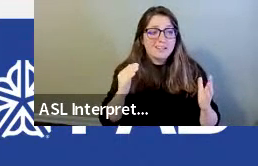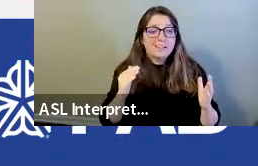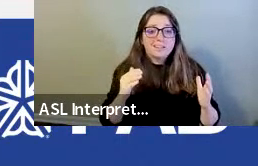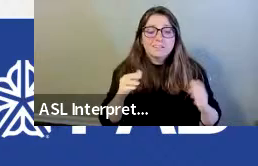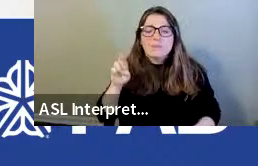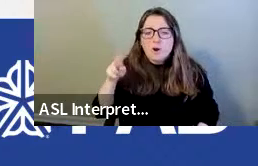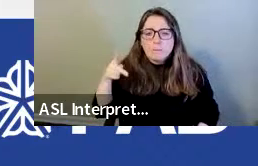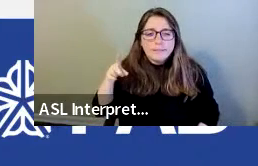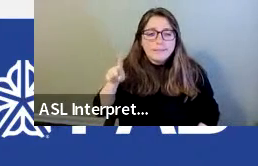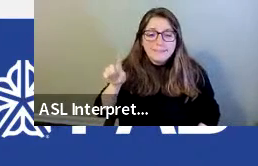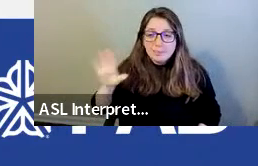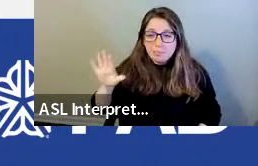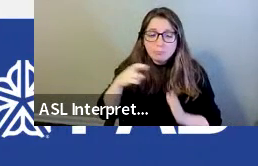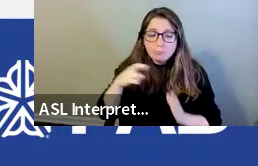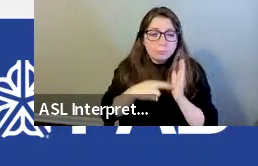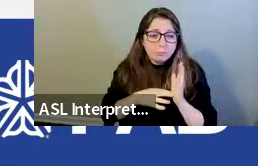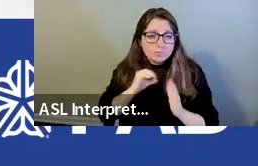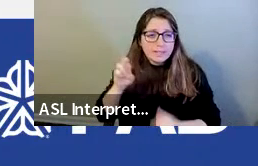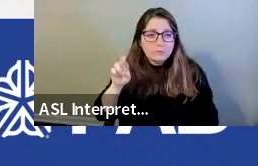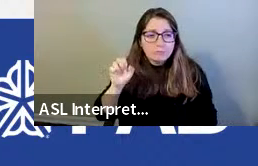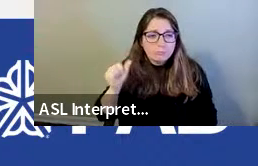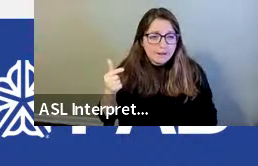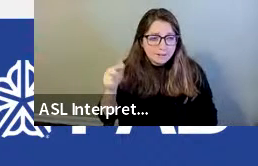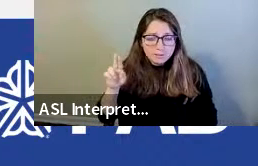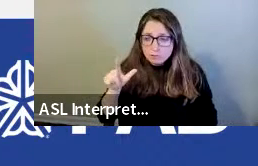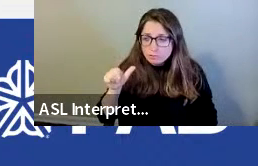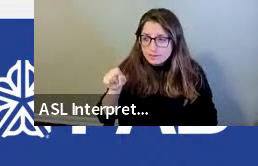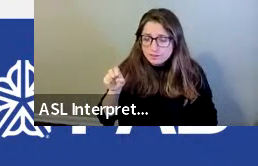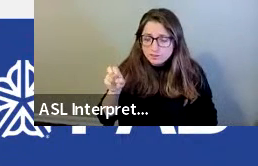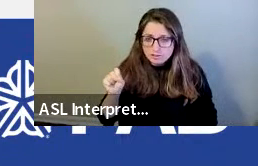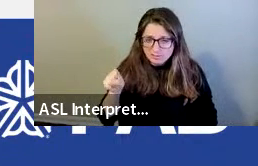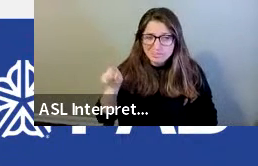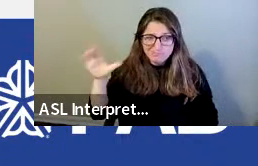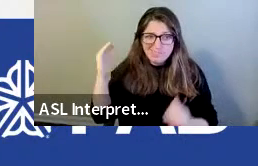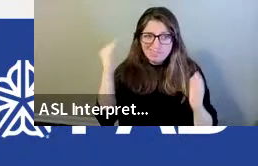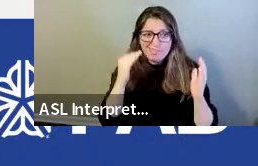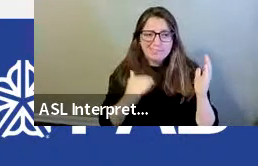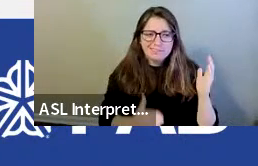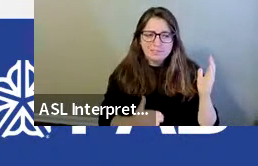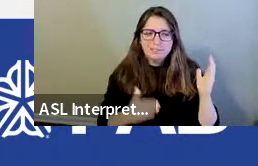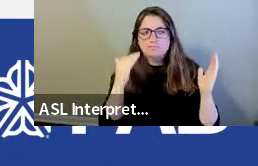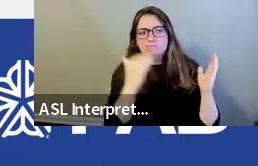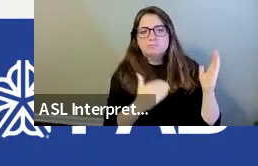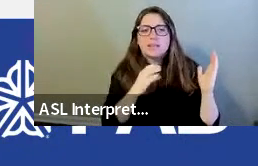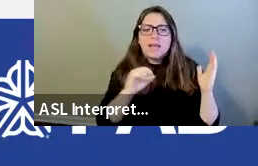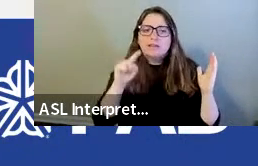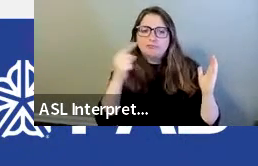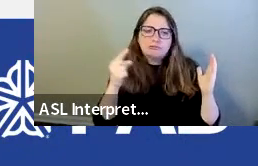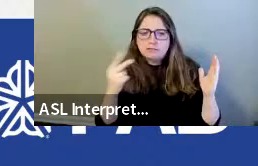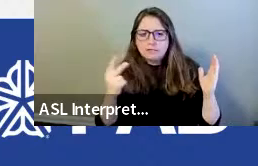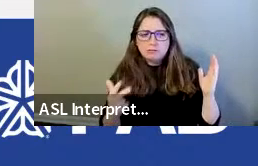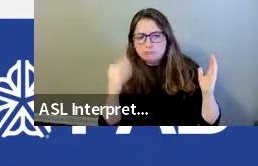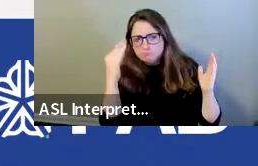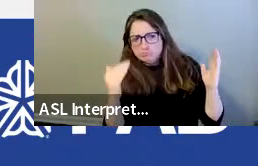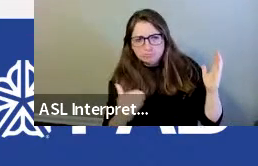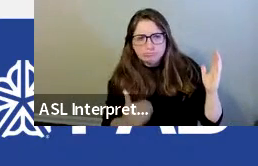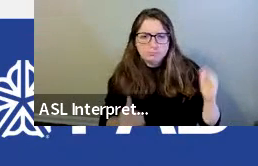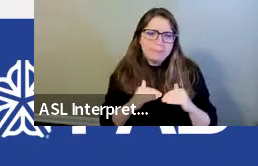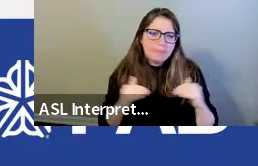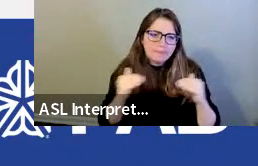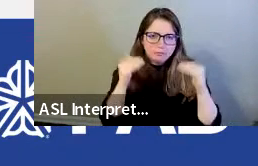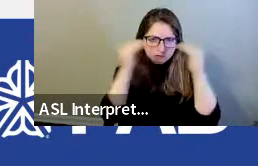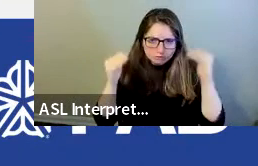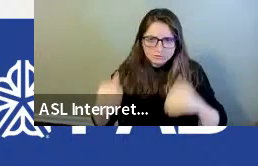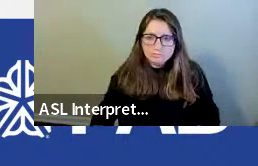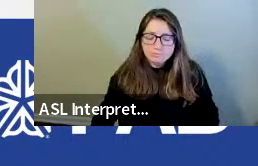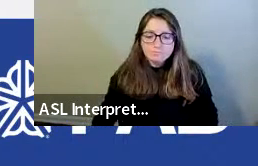RPD's rules and regulations. And that's exactly where these come from. Obedience to orders is, I